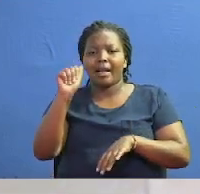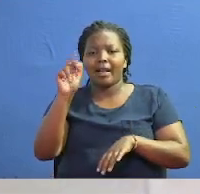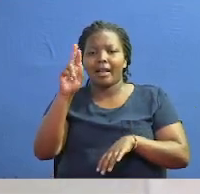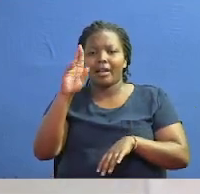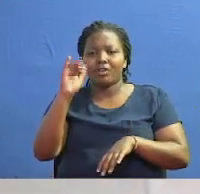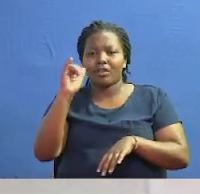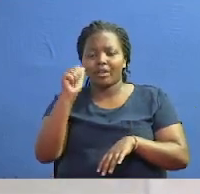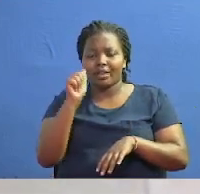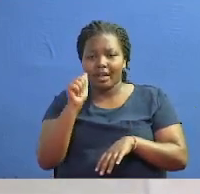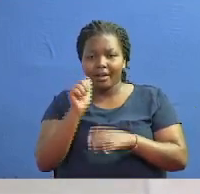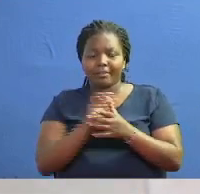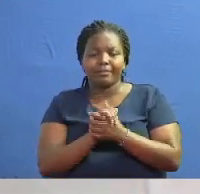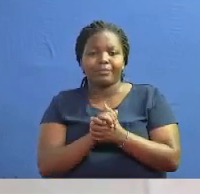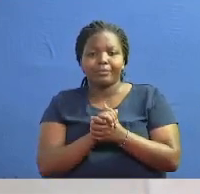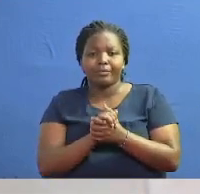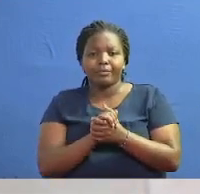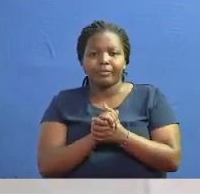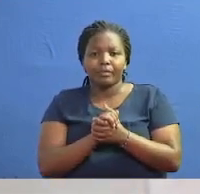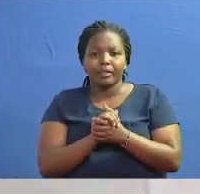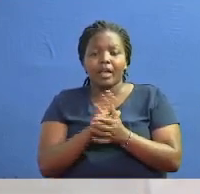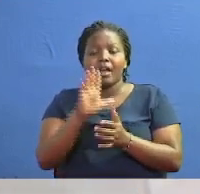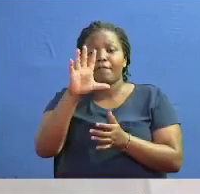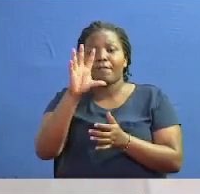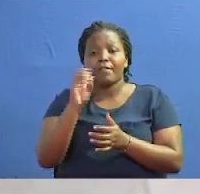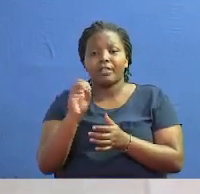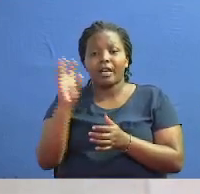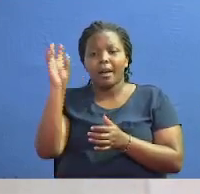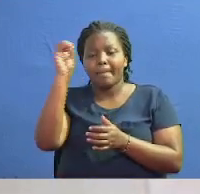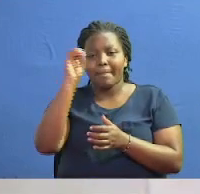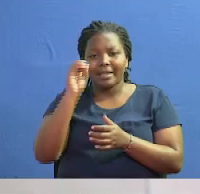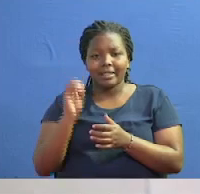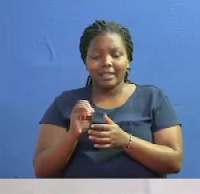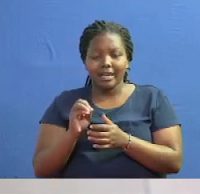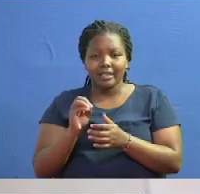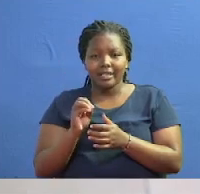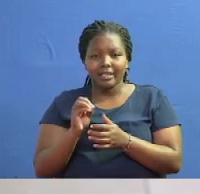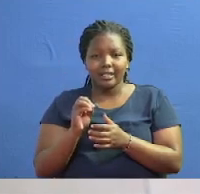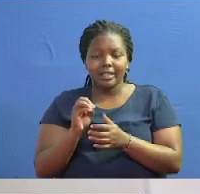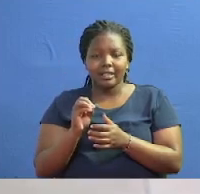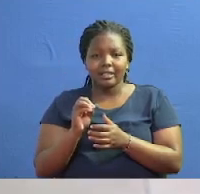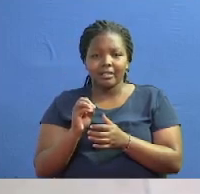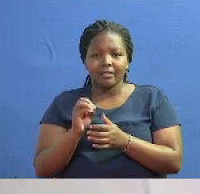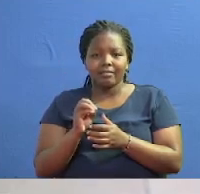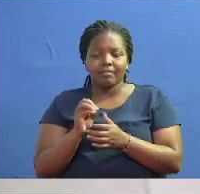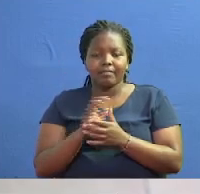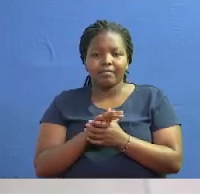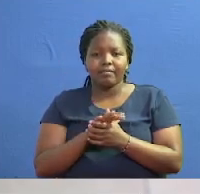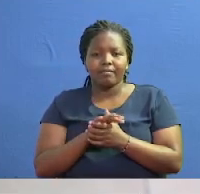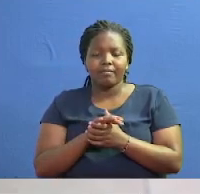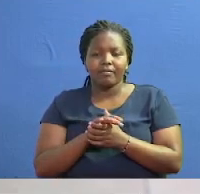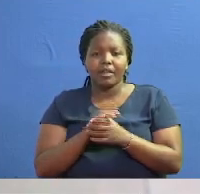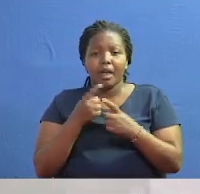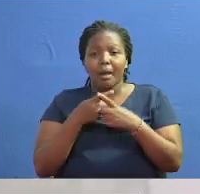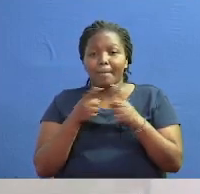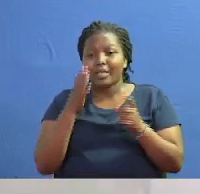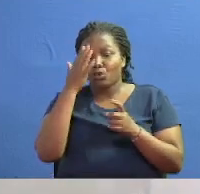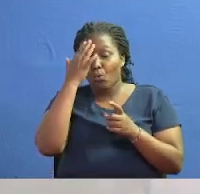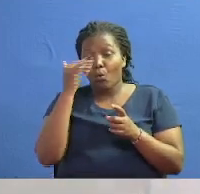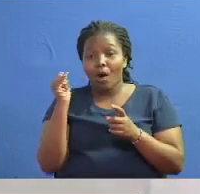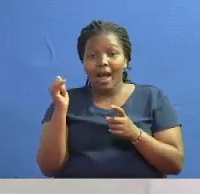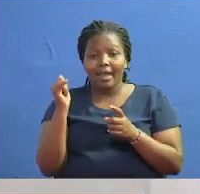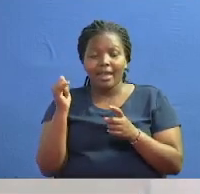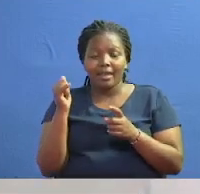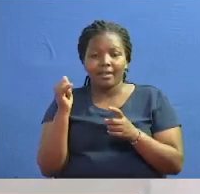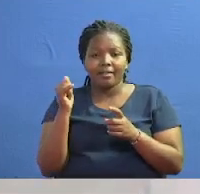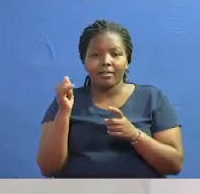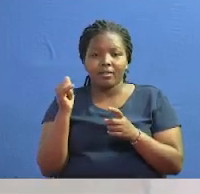that have been made, at least 50% prevalence of this. That is a gain, if you ask me. But why is the war, or rather,